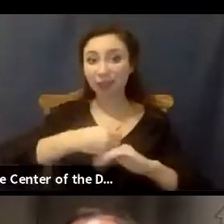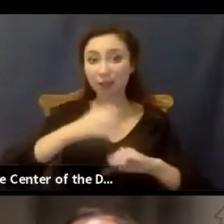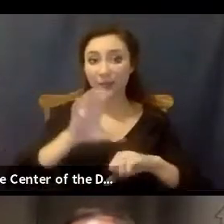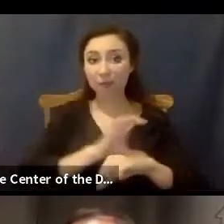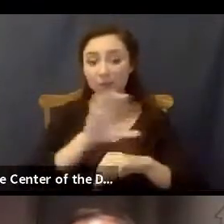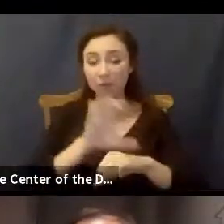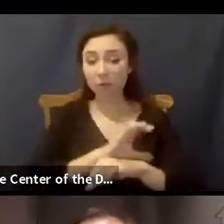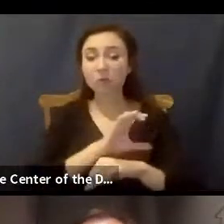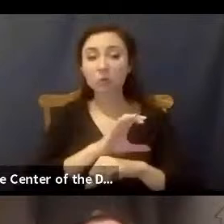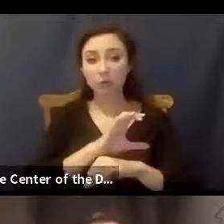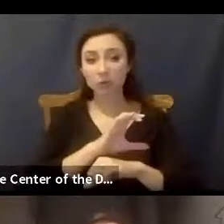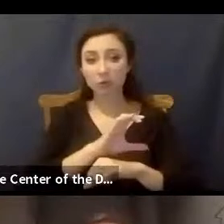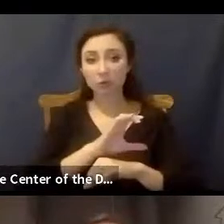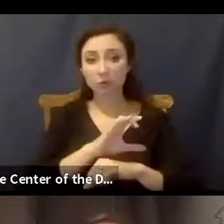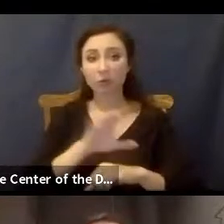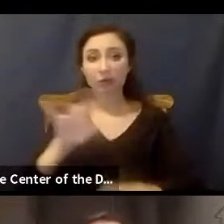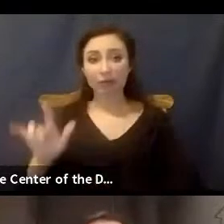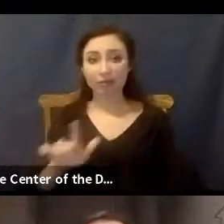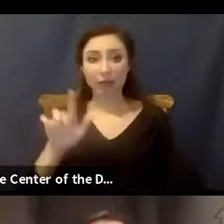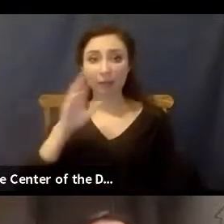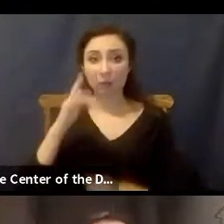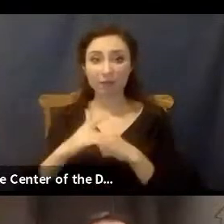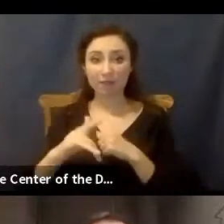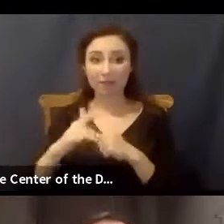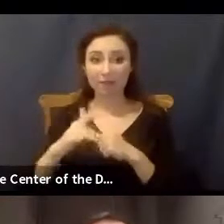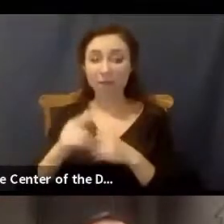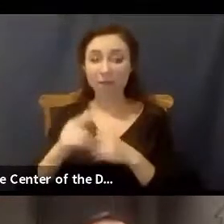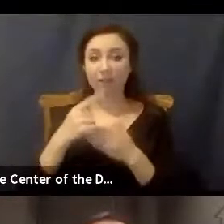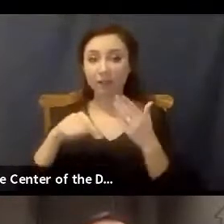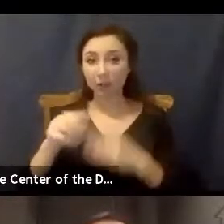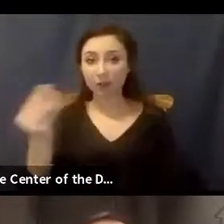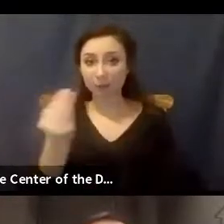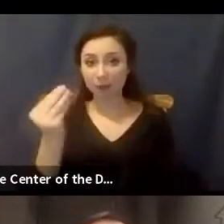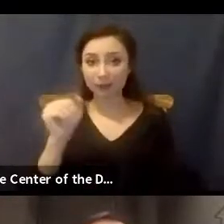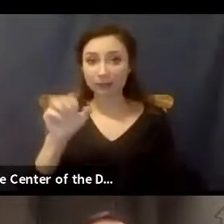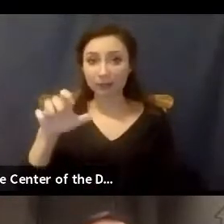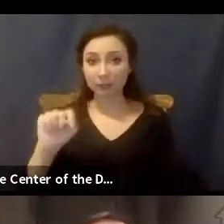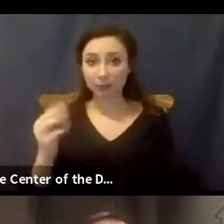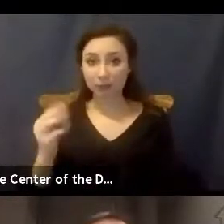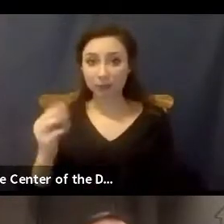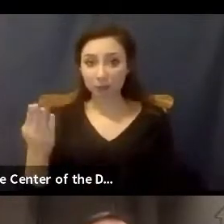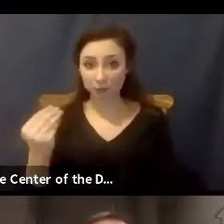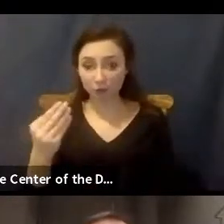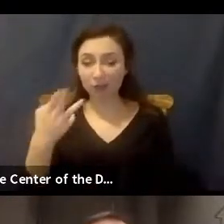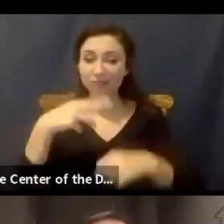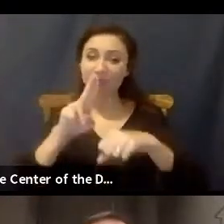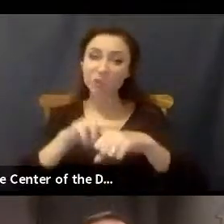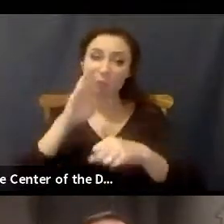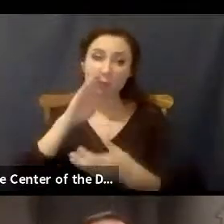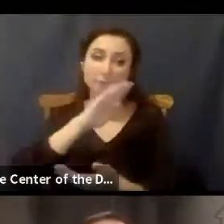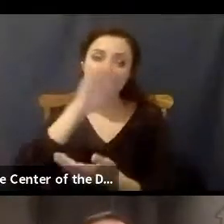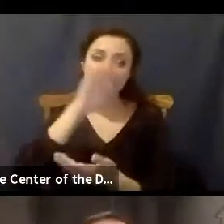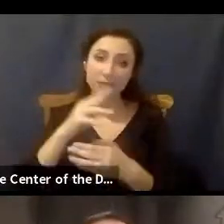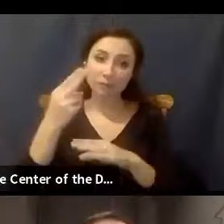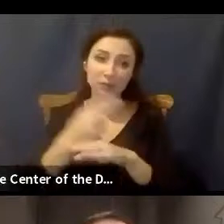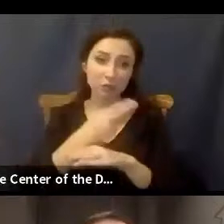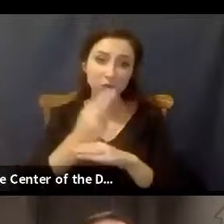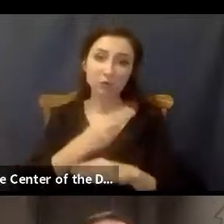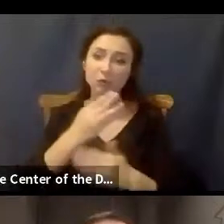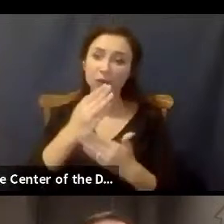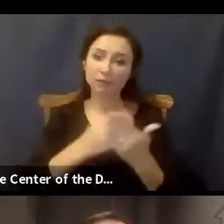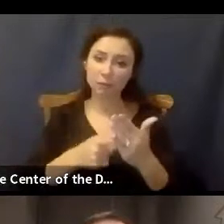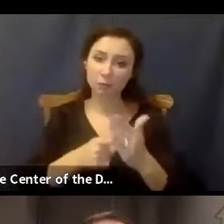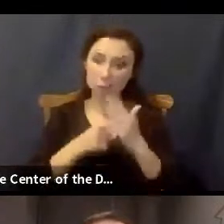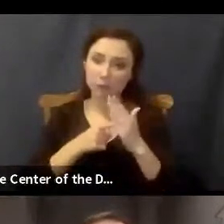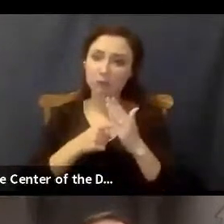be available next Monday, September 14th. Of course, there'll be limited usage and some requirements, but